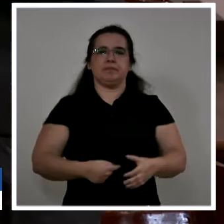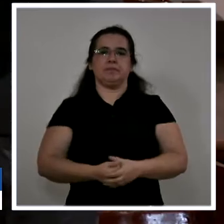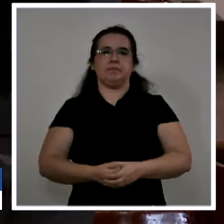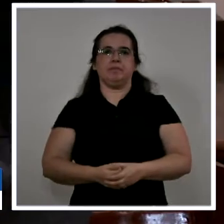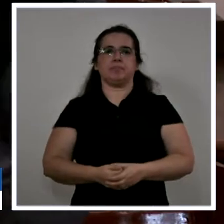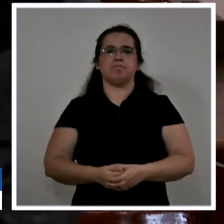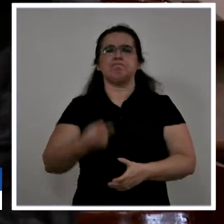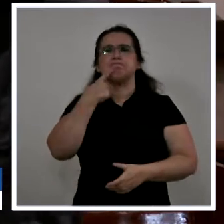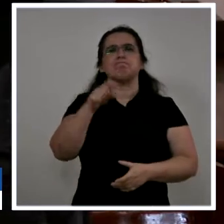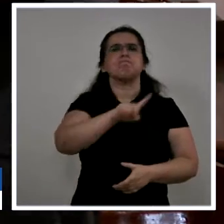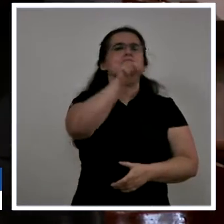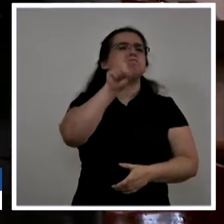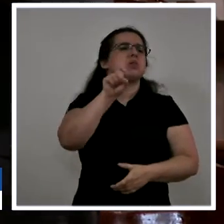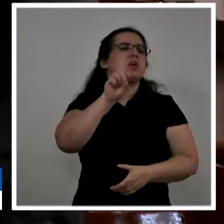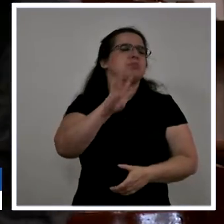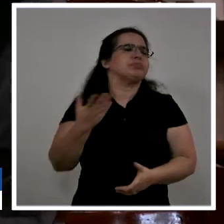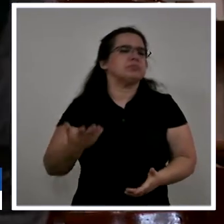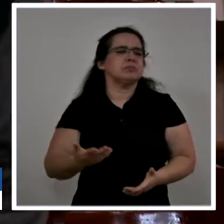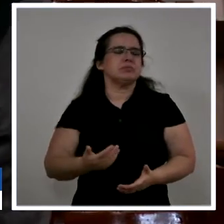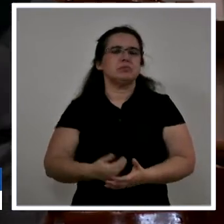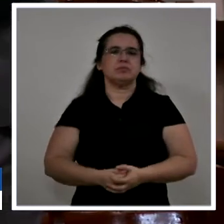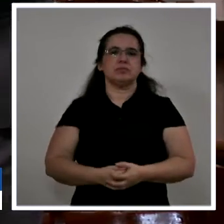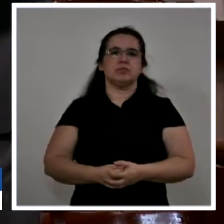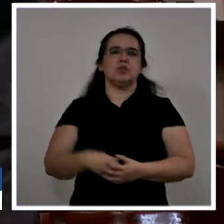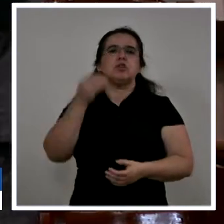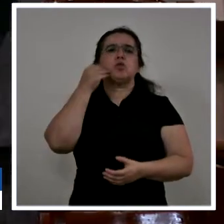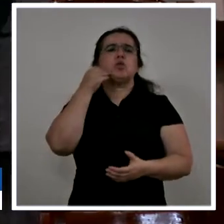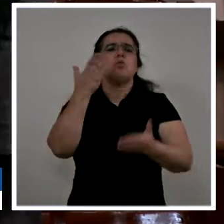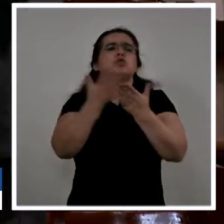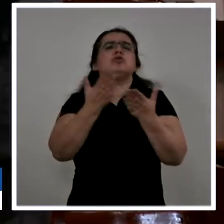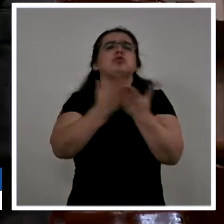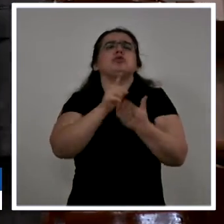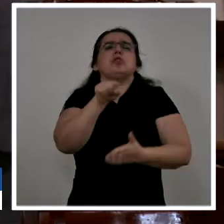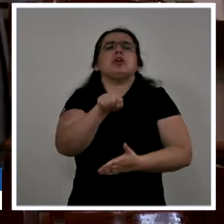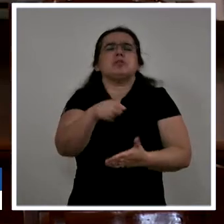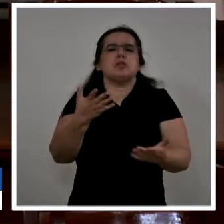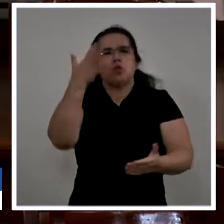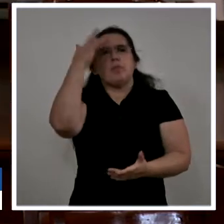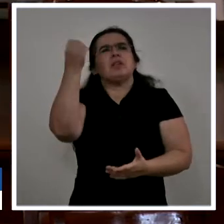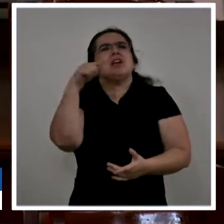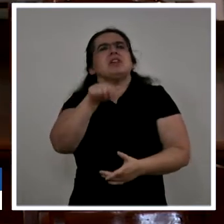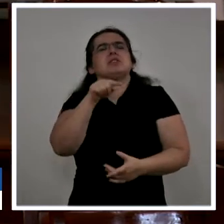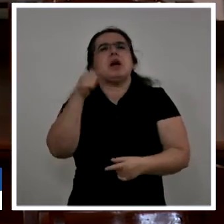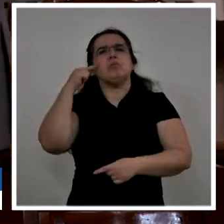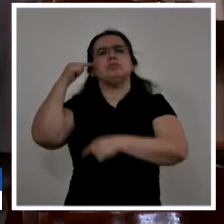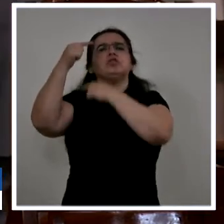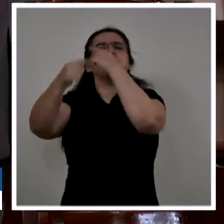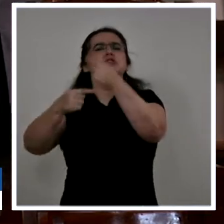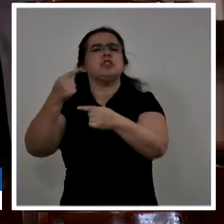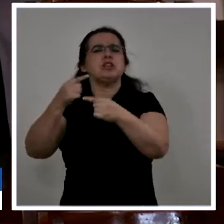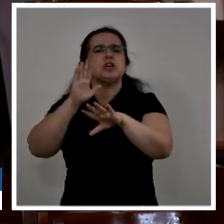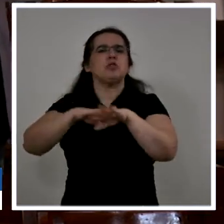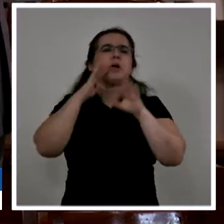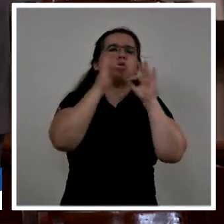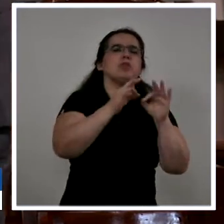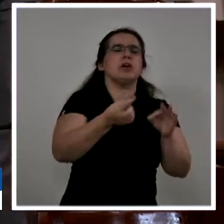is, a pergunta é, how would I study that? Como é que eu estudaria isso? Como eu podia entender se é um efeito ou outro? How